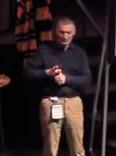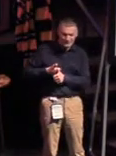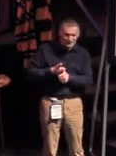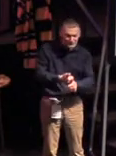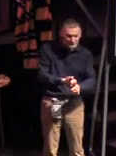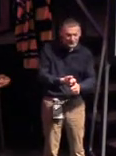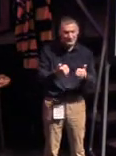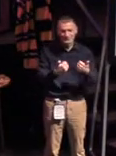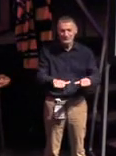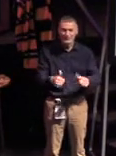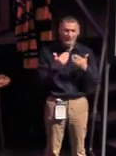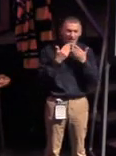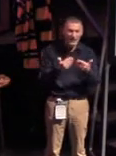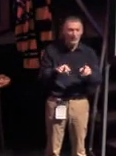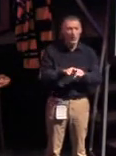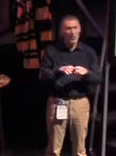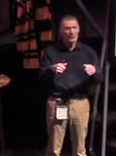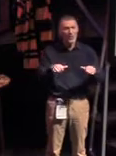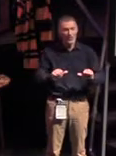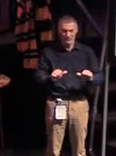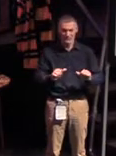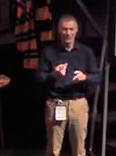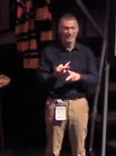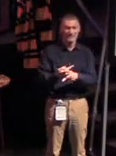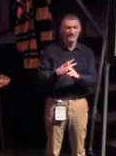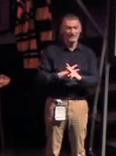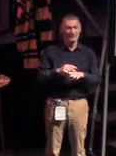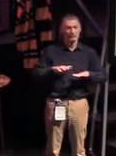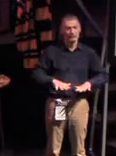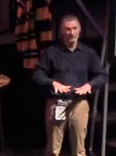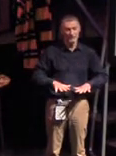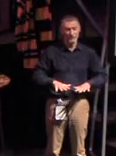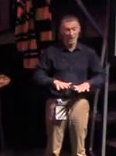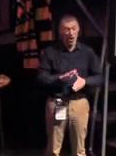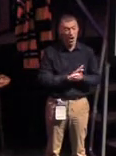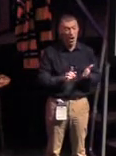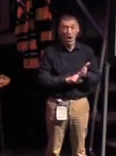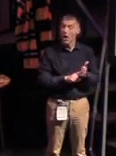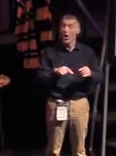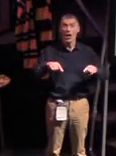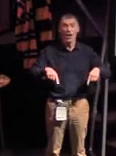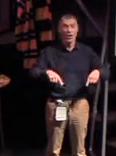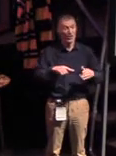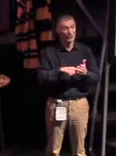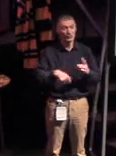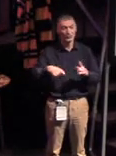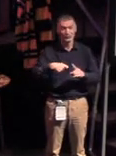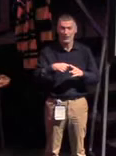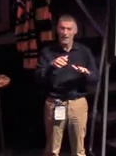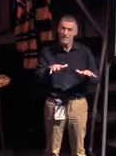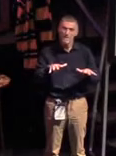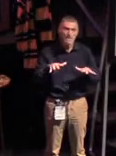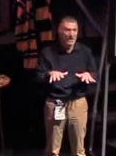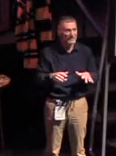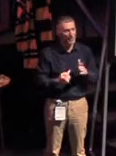provided support and resources, and also to Visit Britain. A thank you to Hull Truck for providing us with this amazing space to use as a hub and